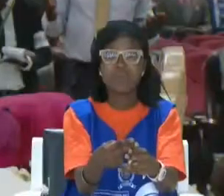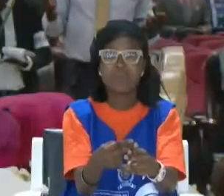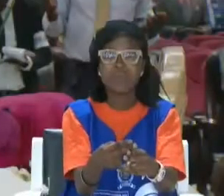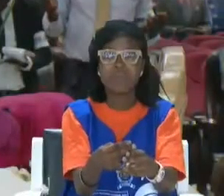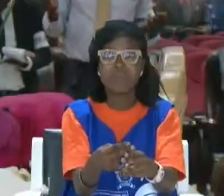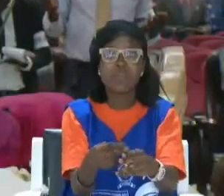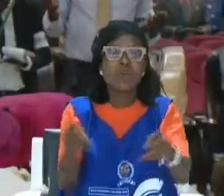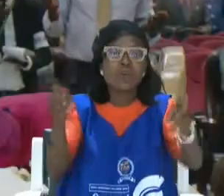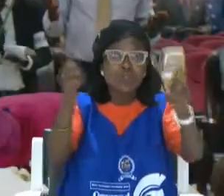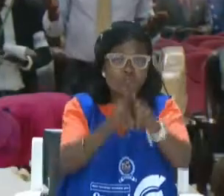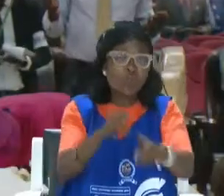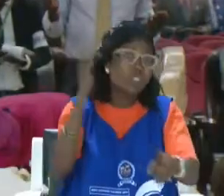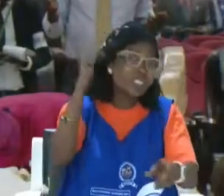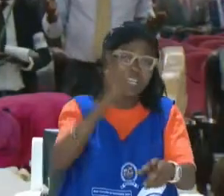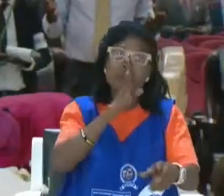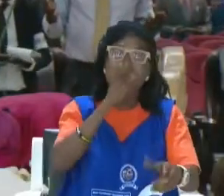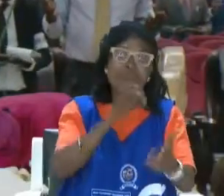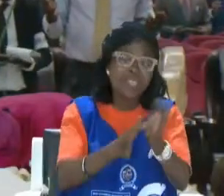So shall it be.